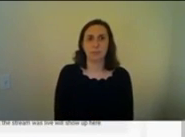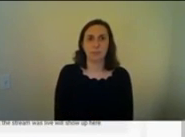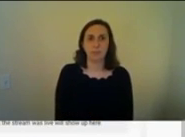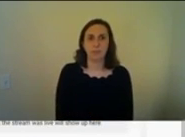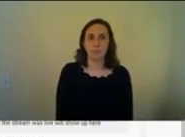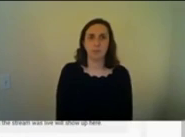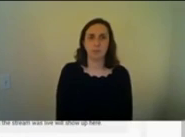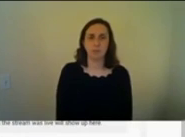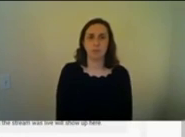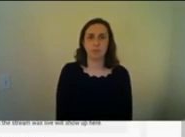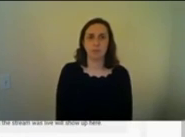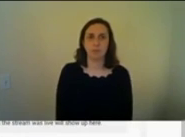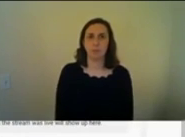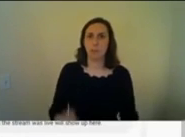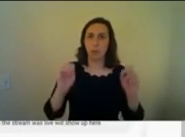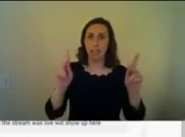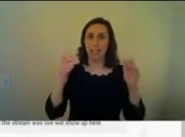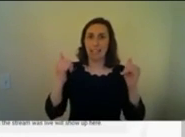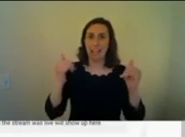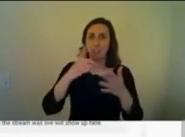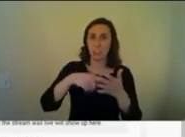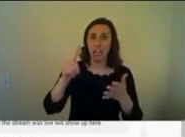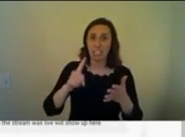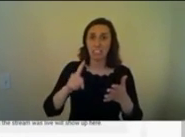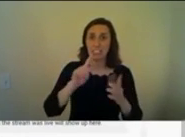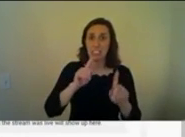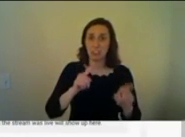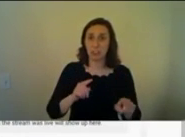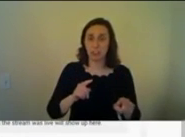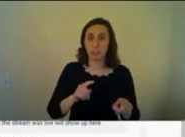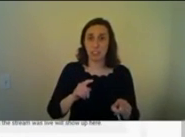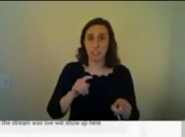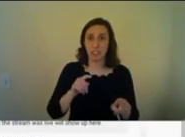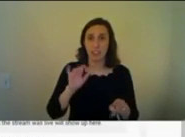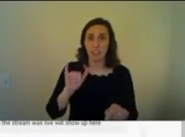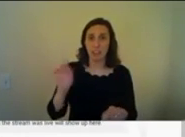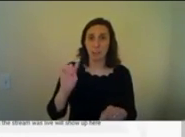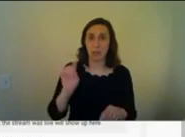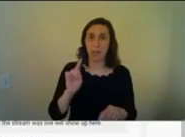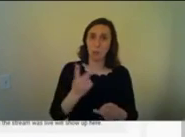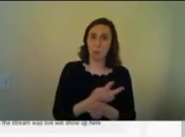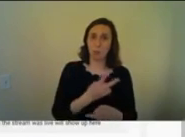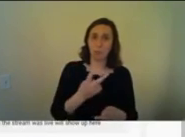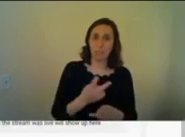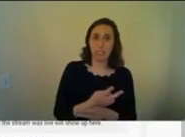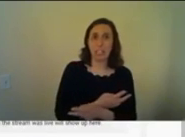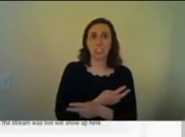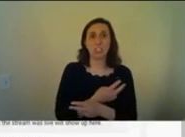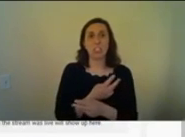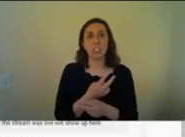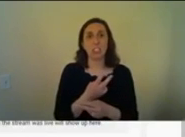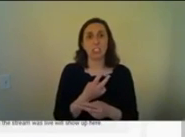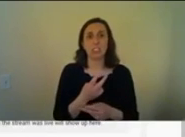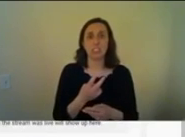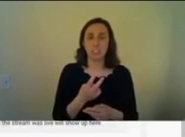All right, well, let's check this. And this is where all our multiplication and factoring came through. So if I'm going to